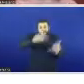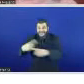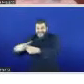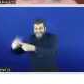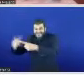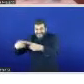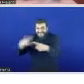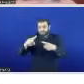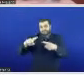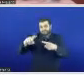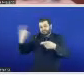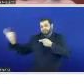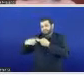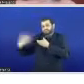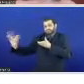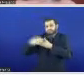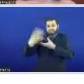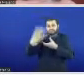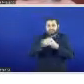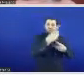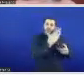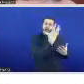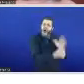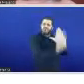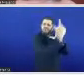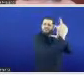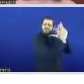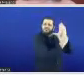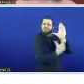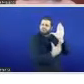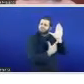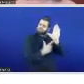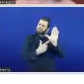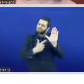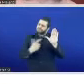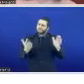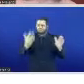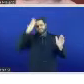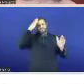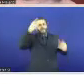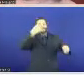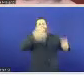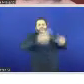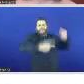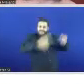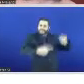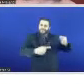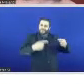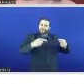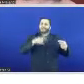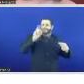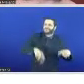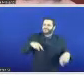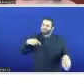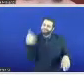marginalized groups, vulnerable, so-called vulnerable groups, but those who have had, who haven't had the chance that others